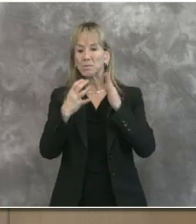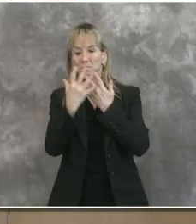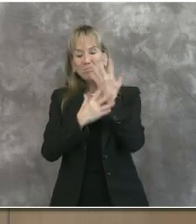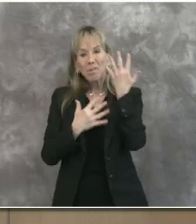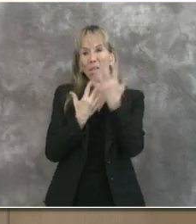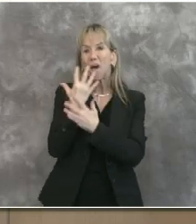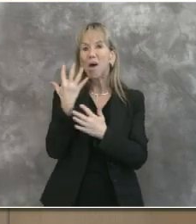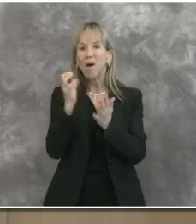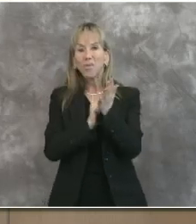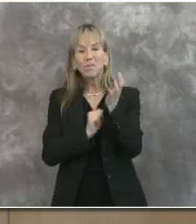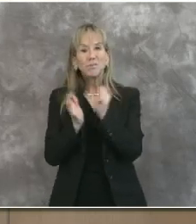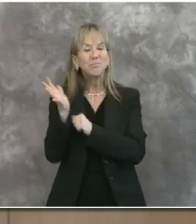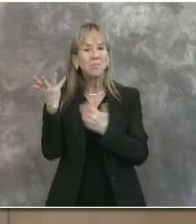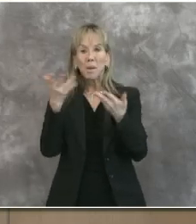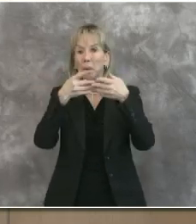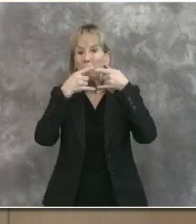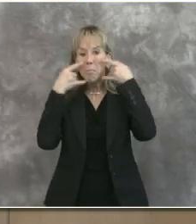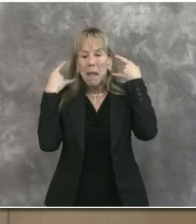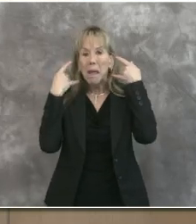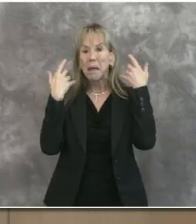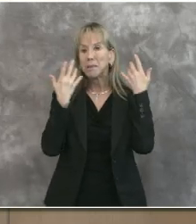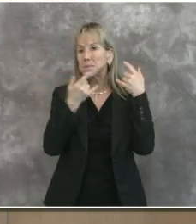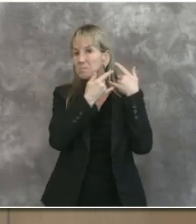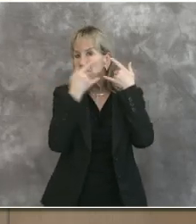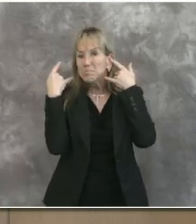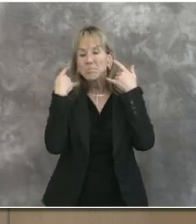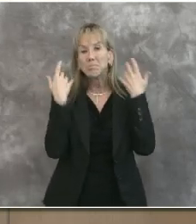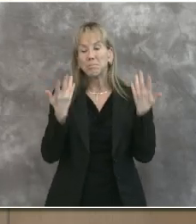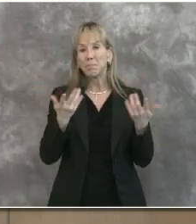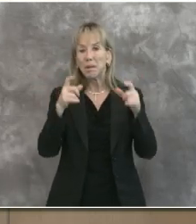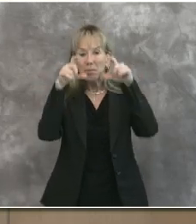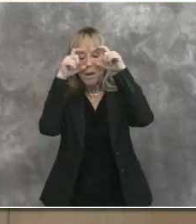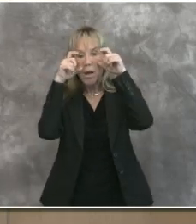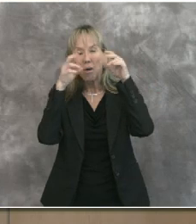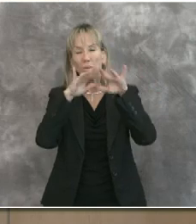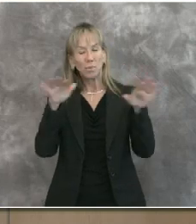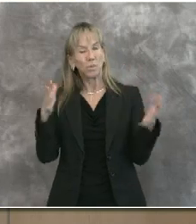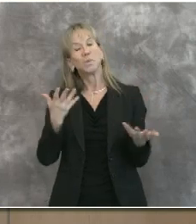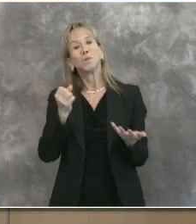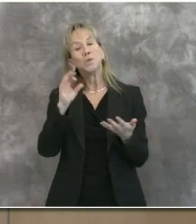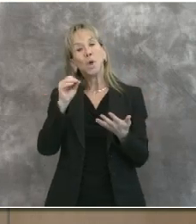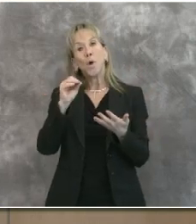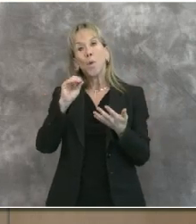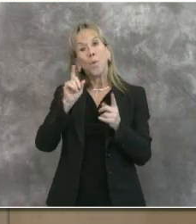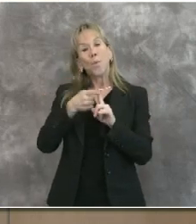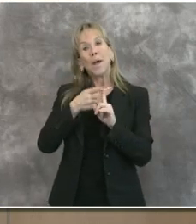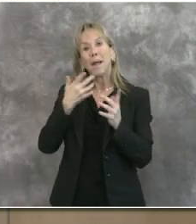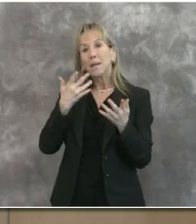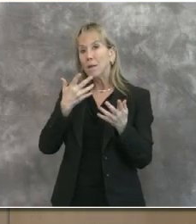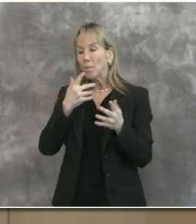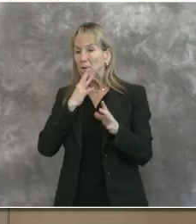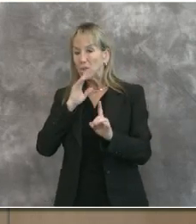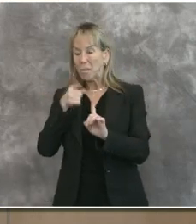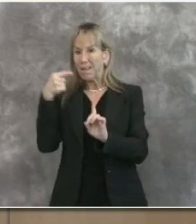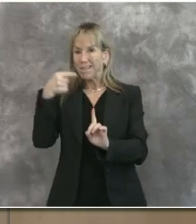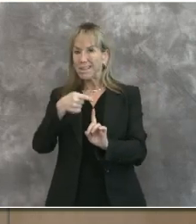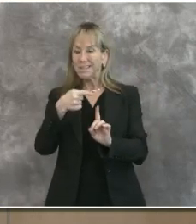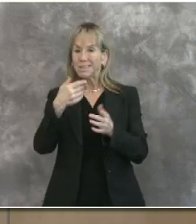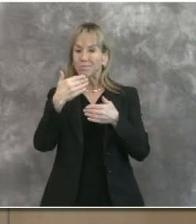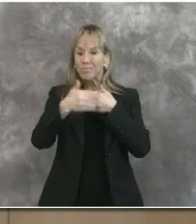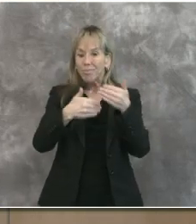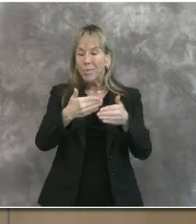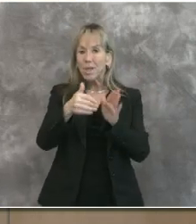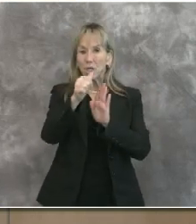to be sure that when they bring on these new surgeries in particular, that it